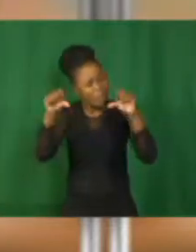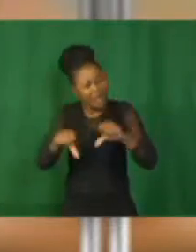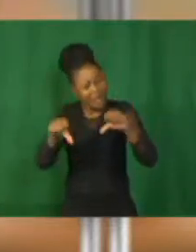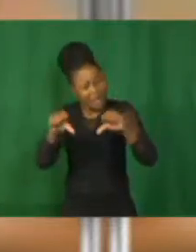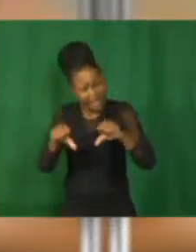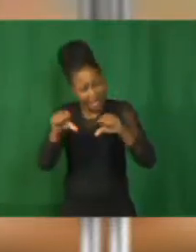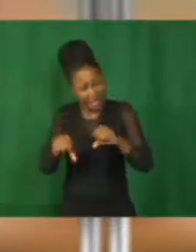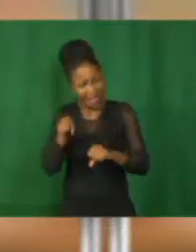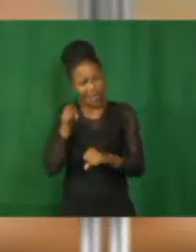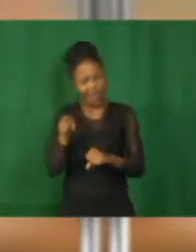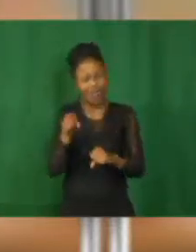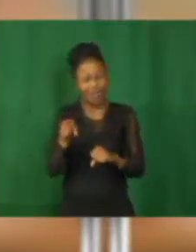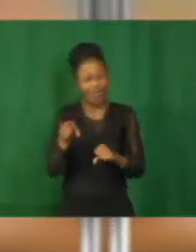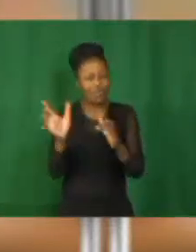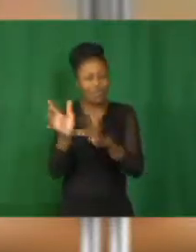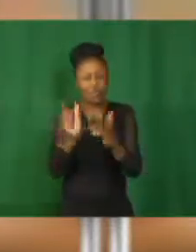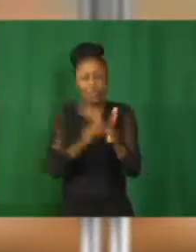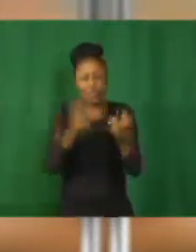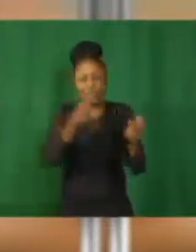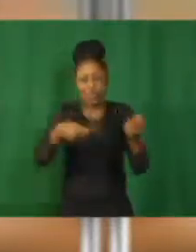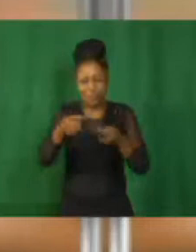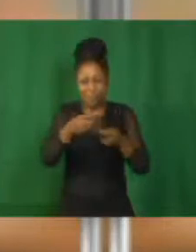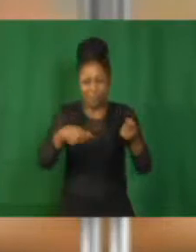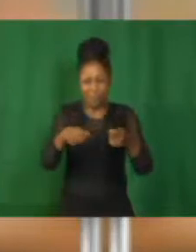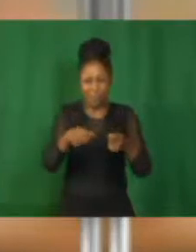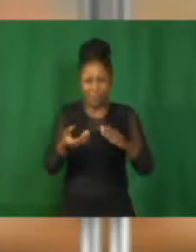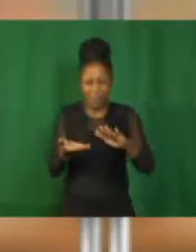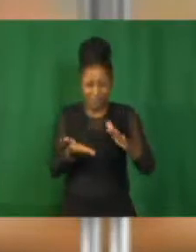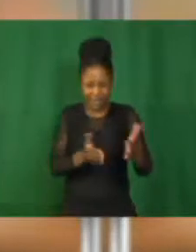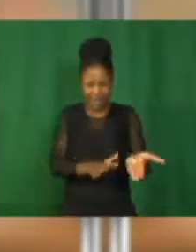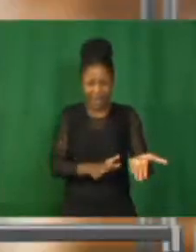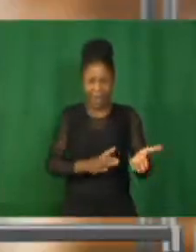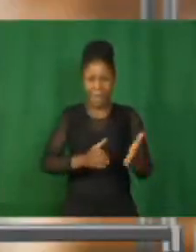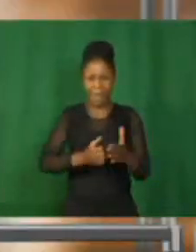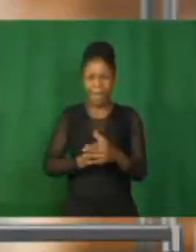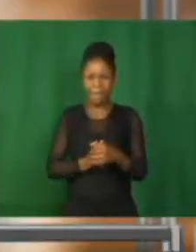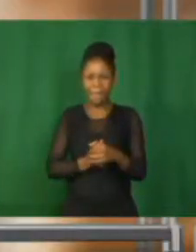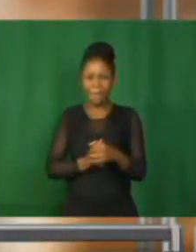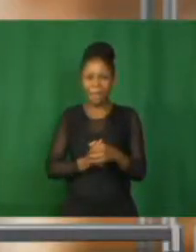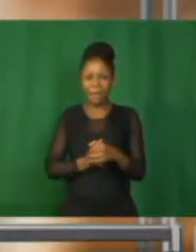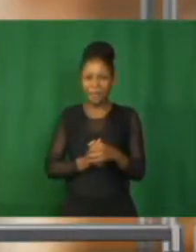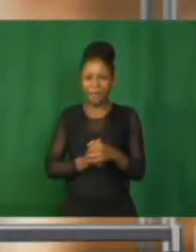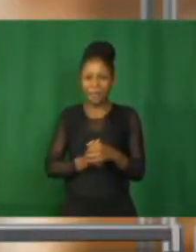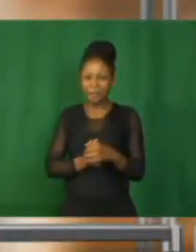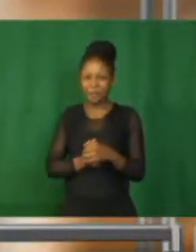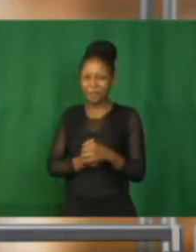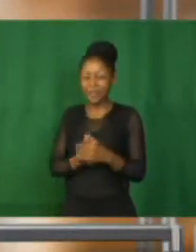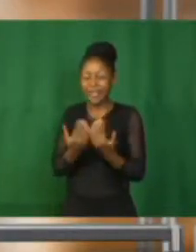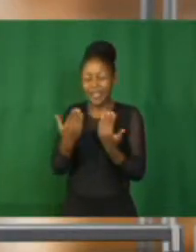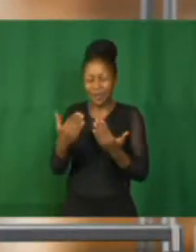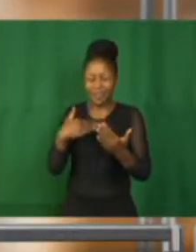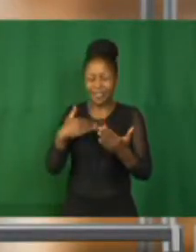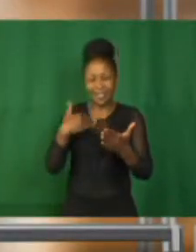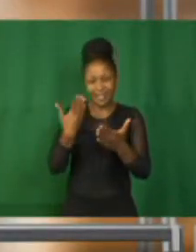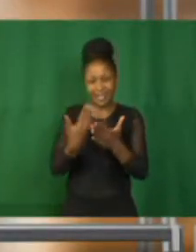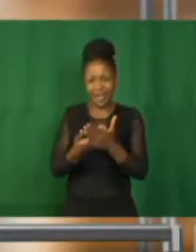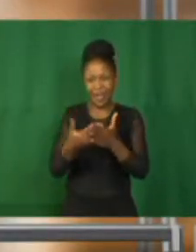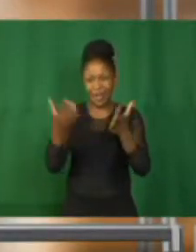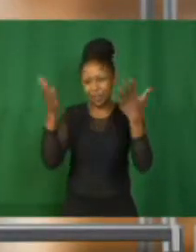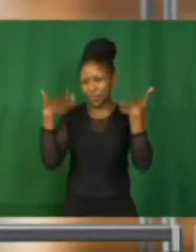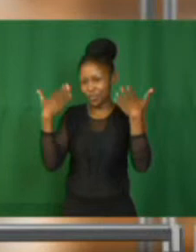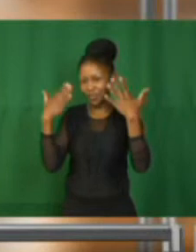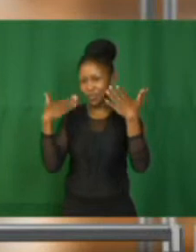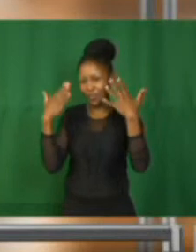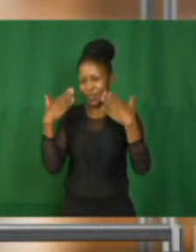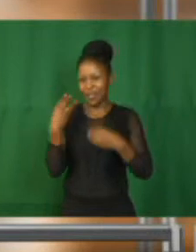end of the day? He died. Nogwazi, you have a question? No, actually, I don't have a question. Can we take a bit of a break? We'll